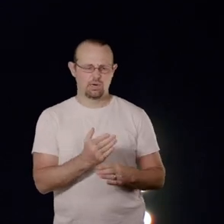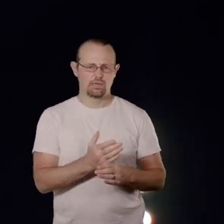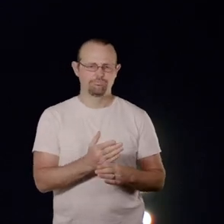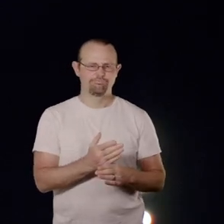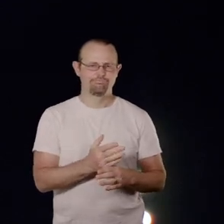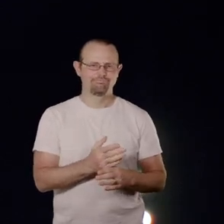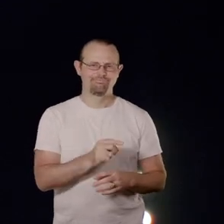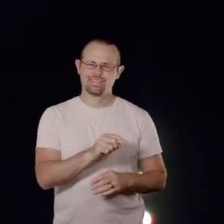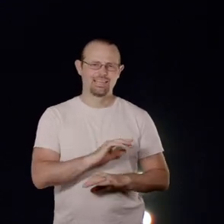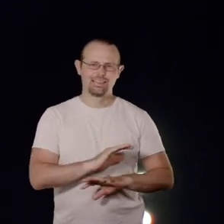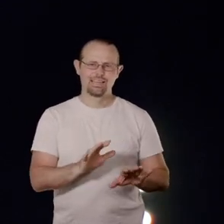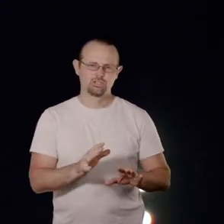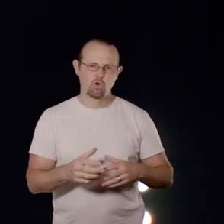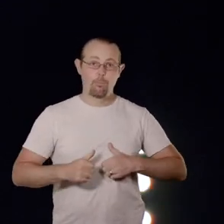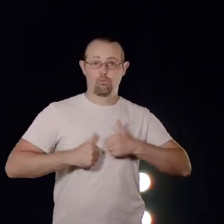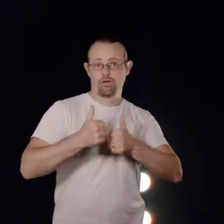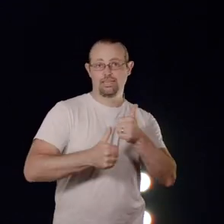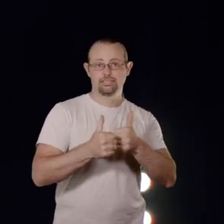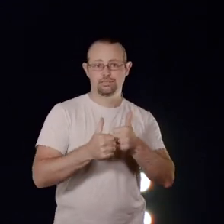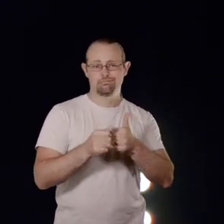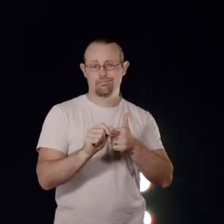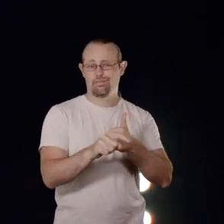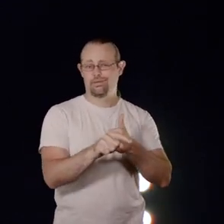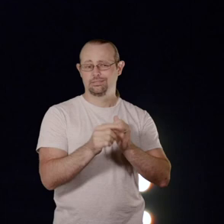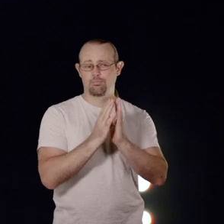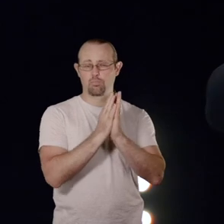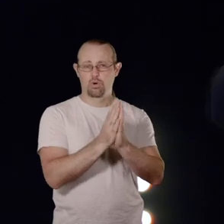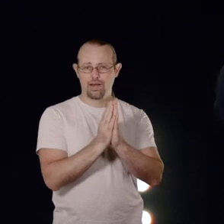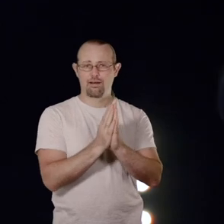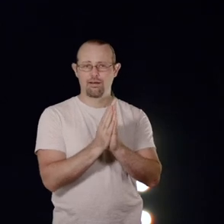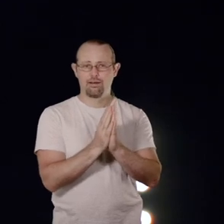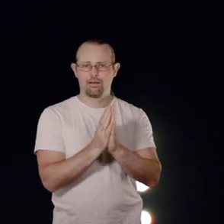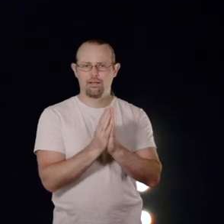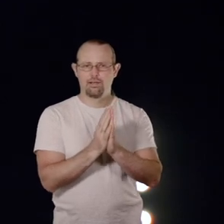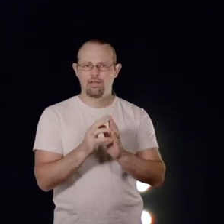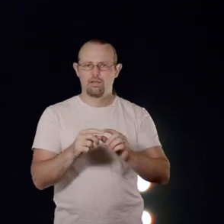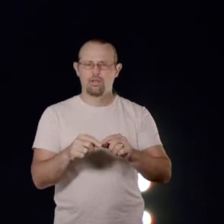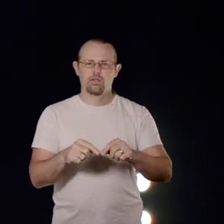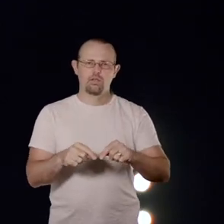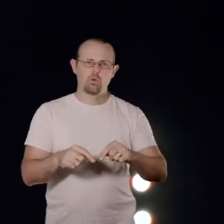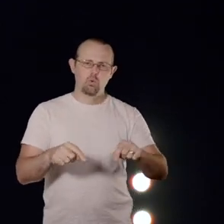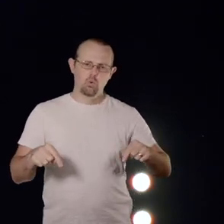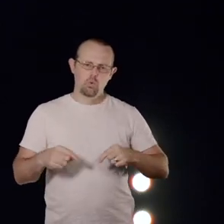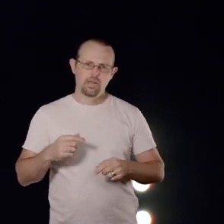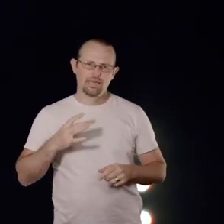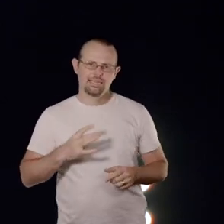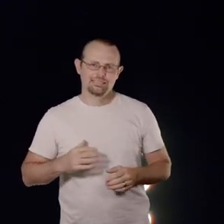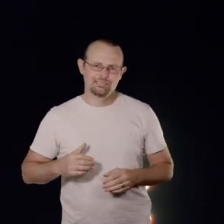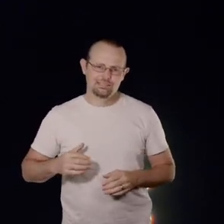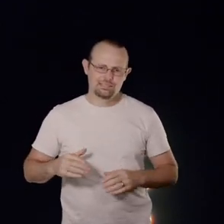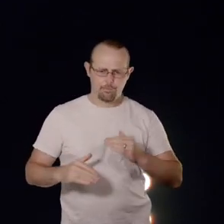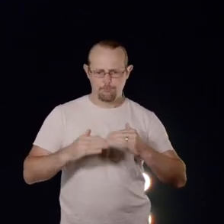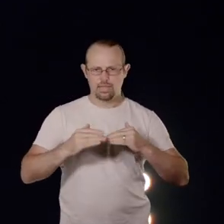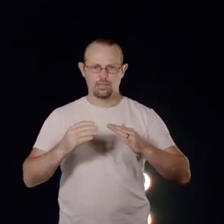That's not praise, that's prayer. And we need to be very, very careful the routines that we build into our lives.